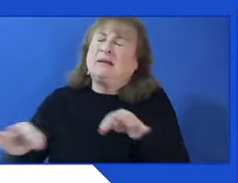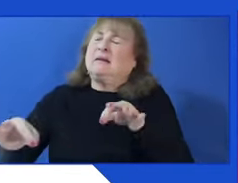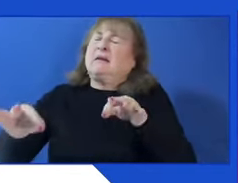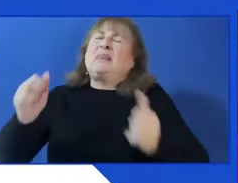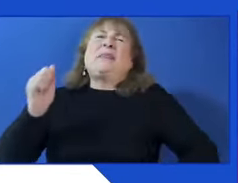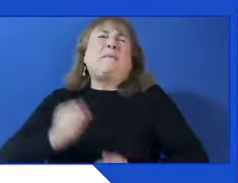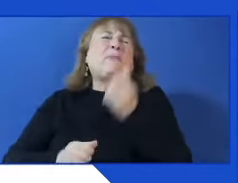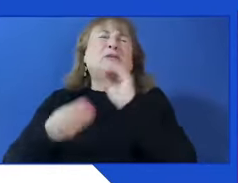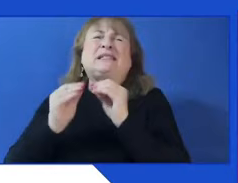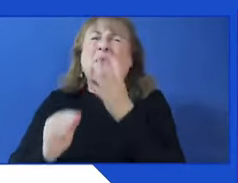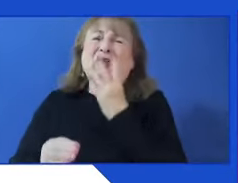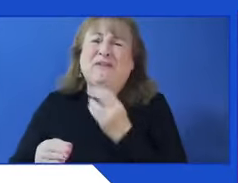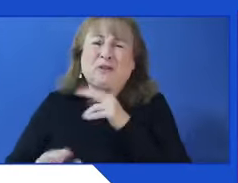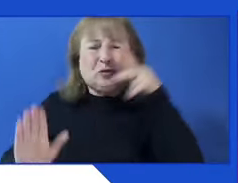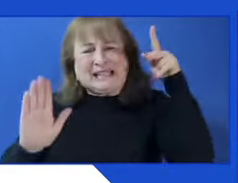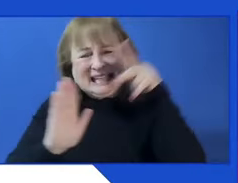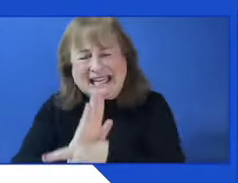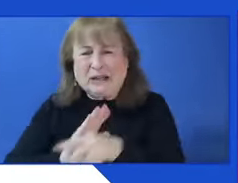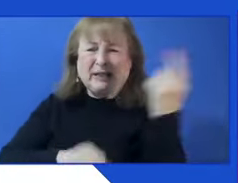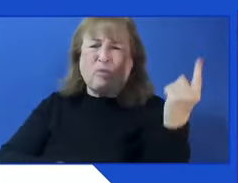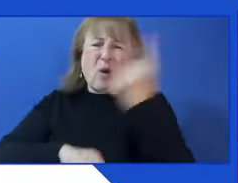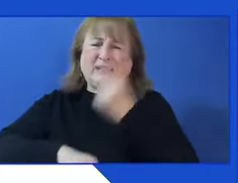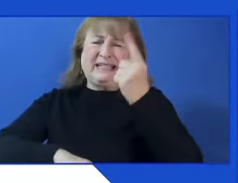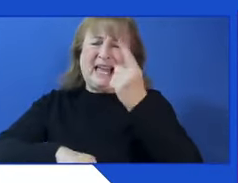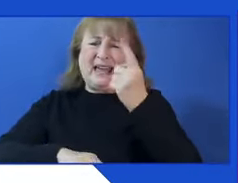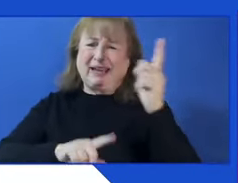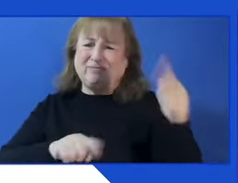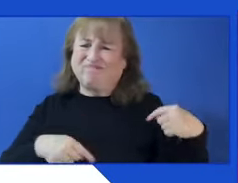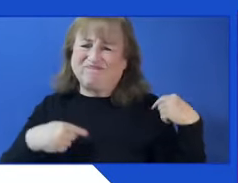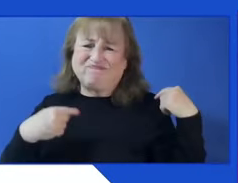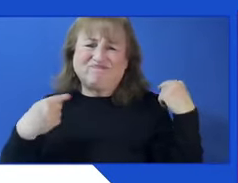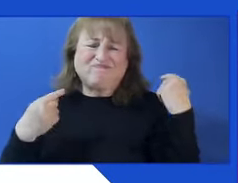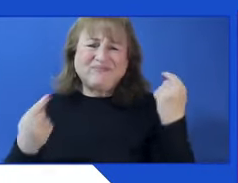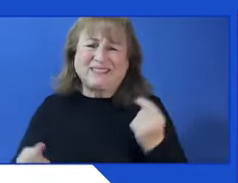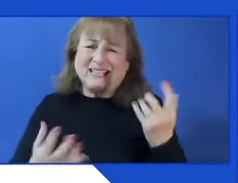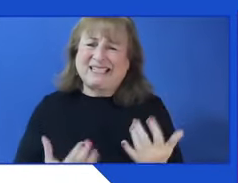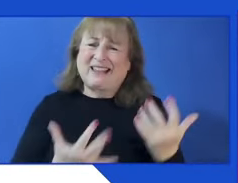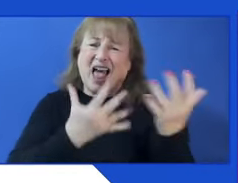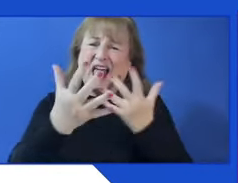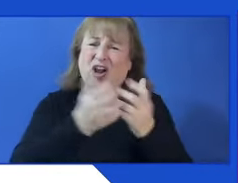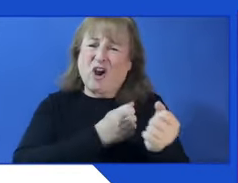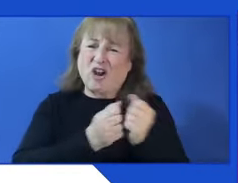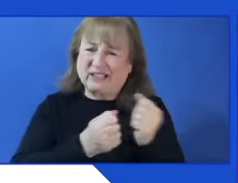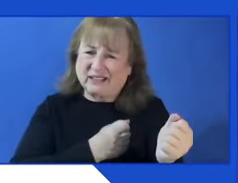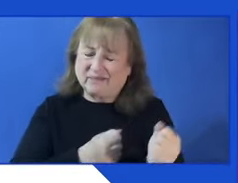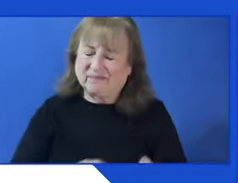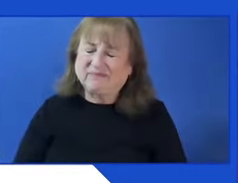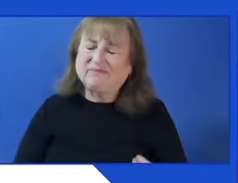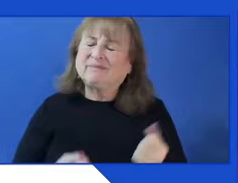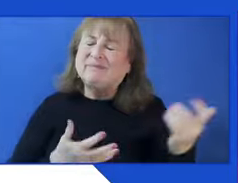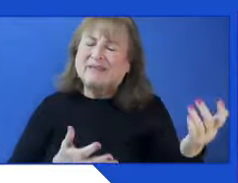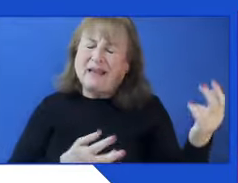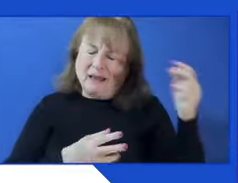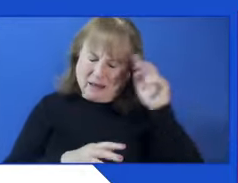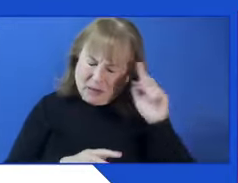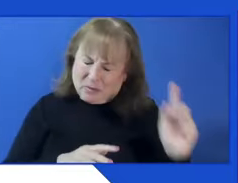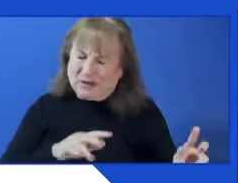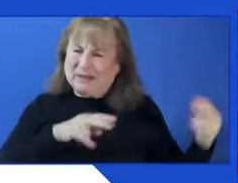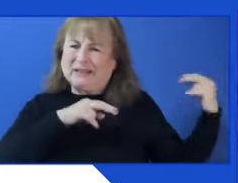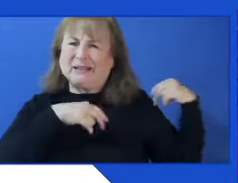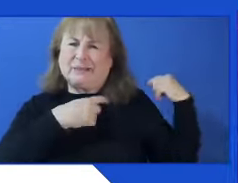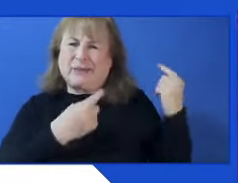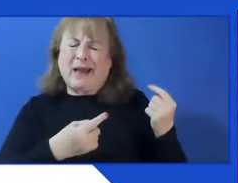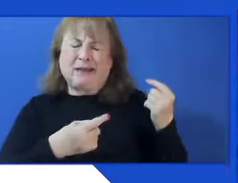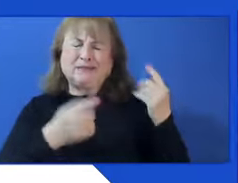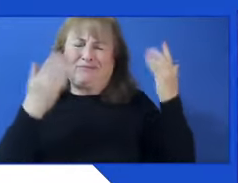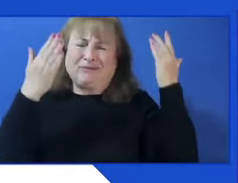Jews killed in a single day since the Holocaust. It brings back much